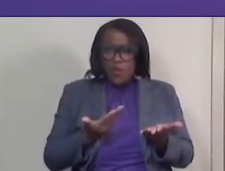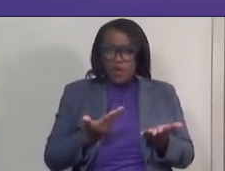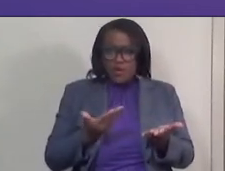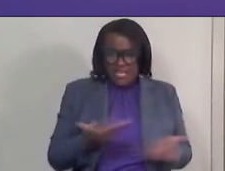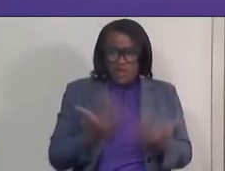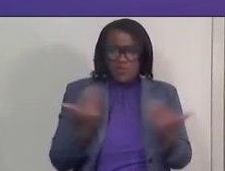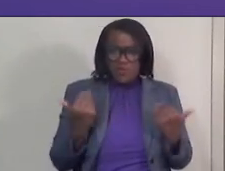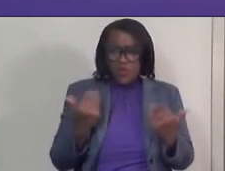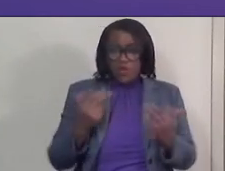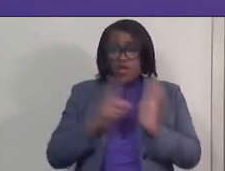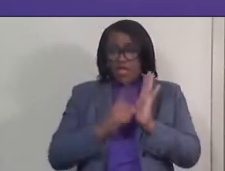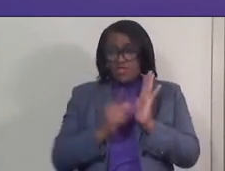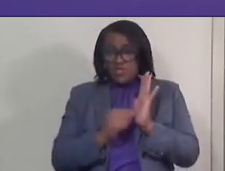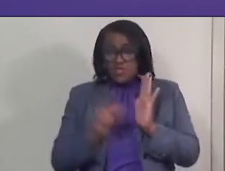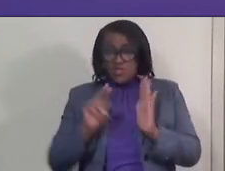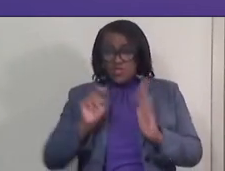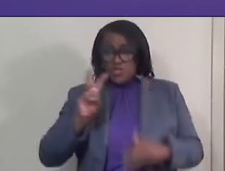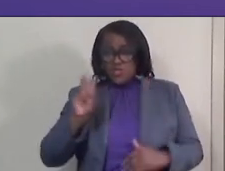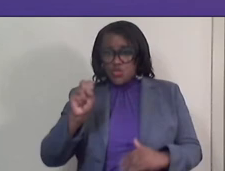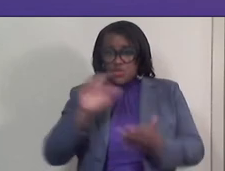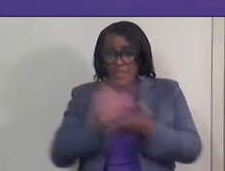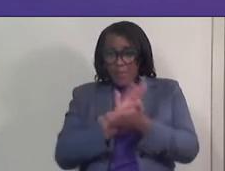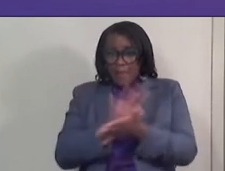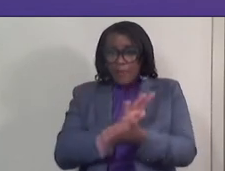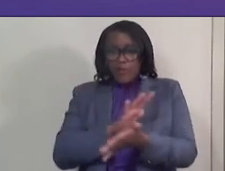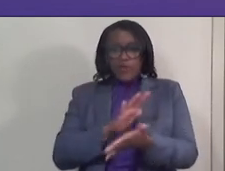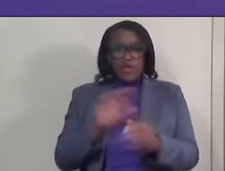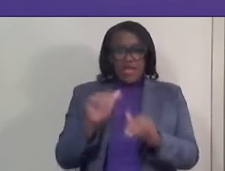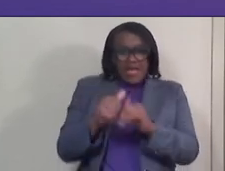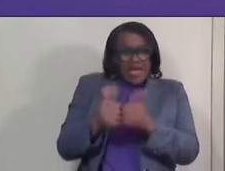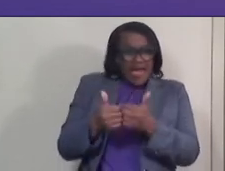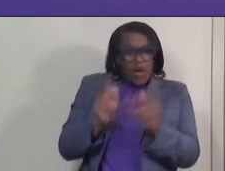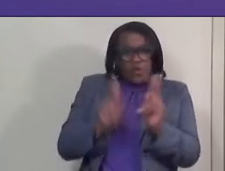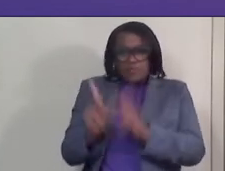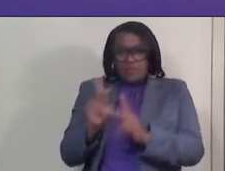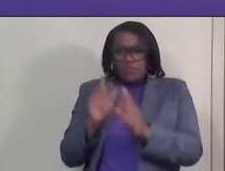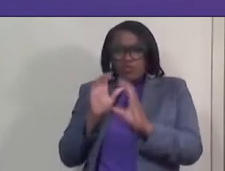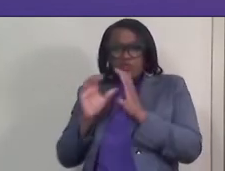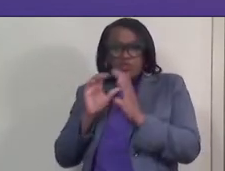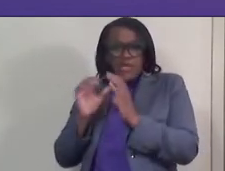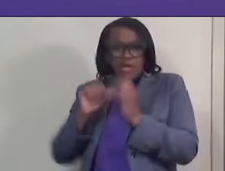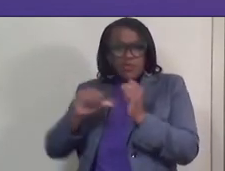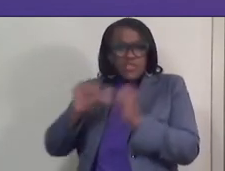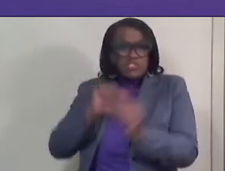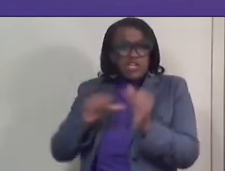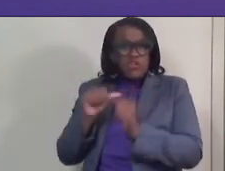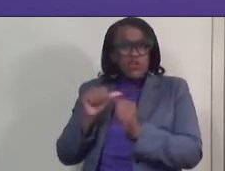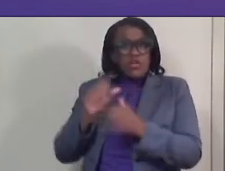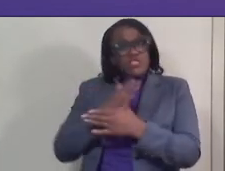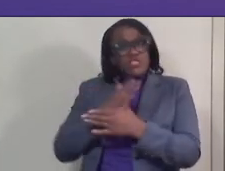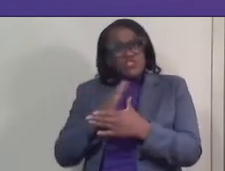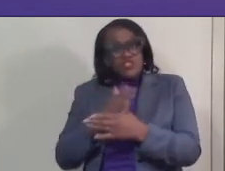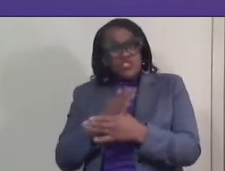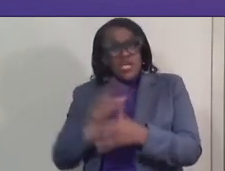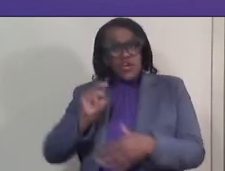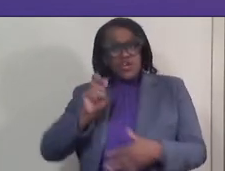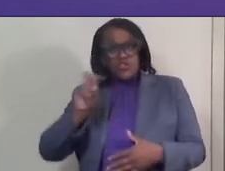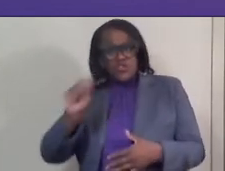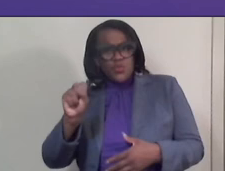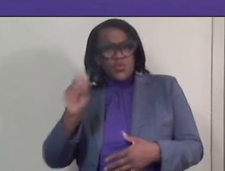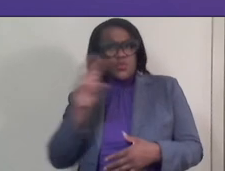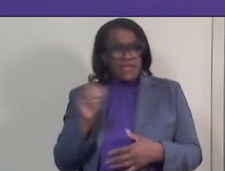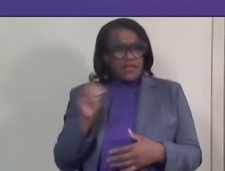clipping, right? Thinking about how people communicate with one another by sharing newspaper clippings and things like